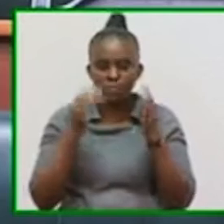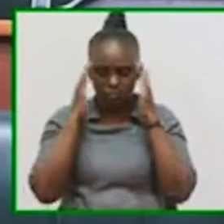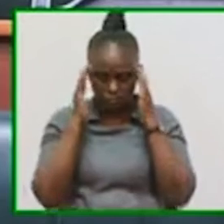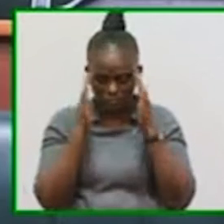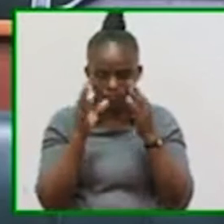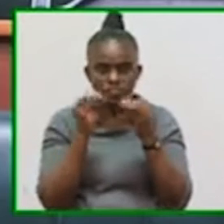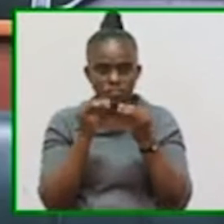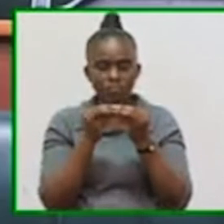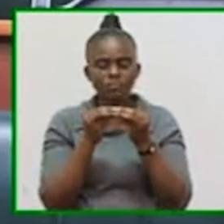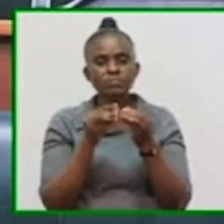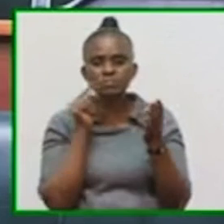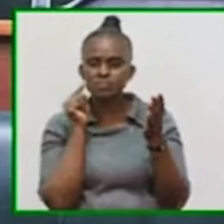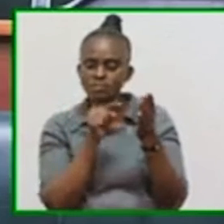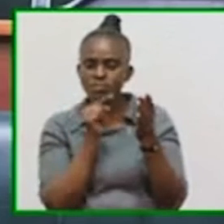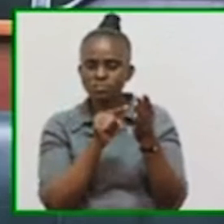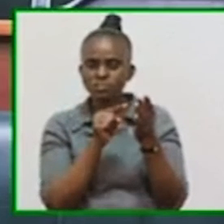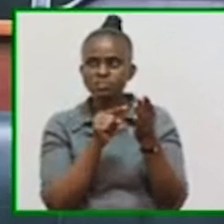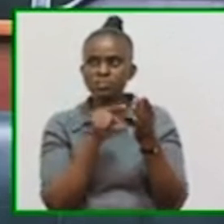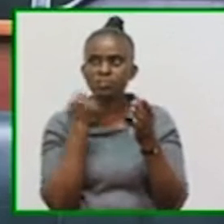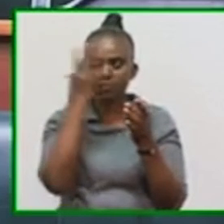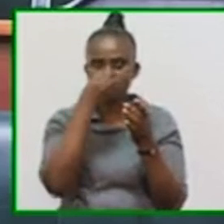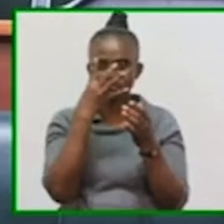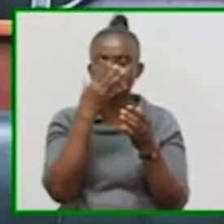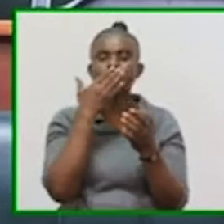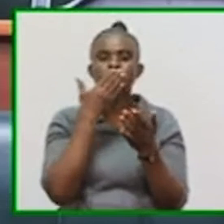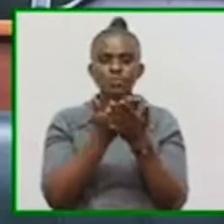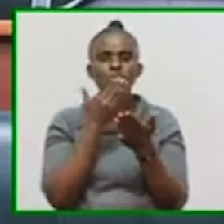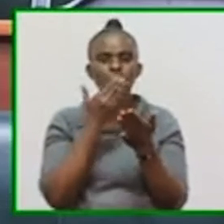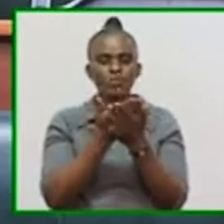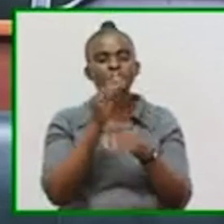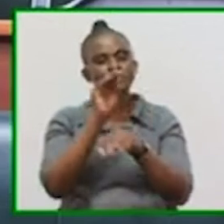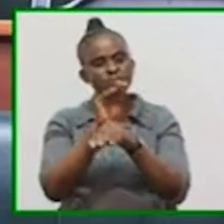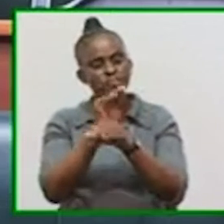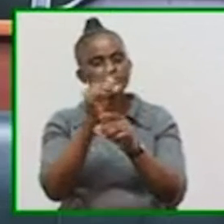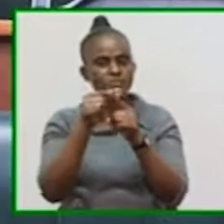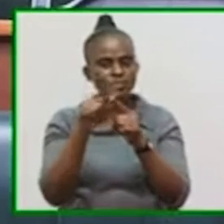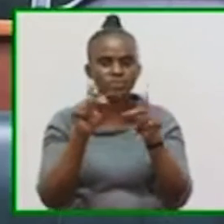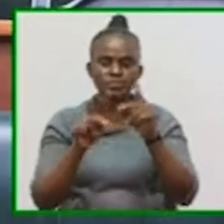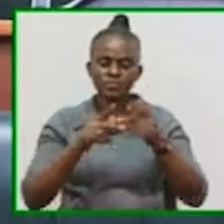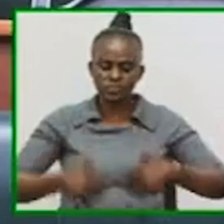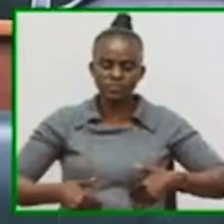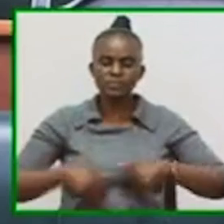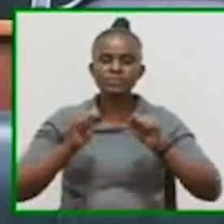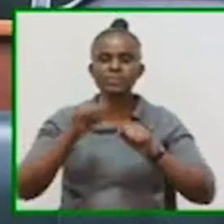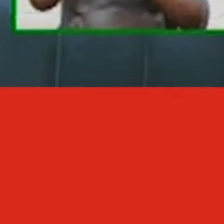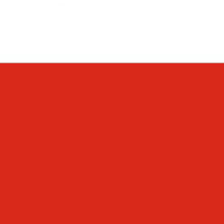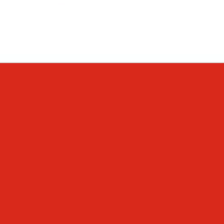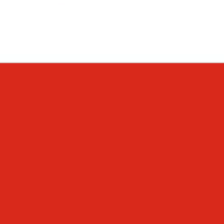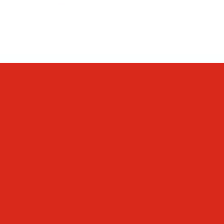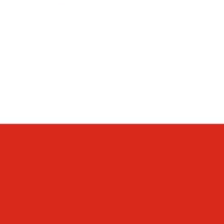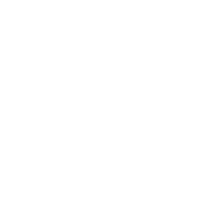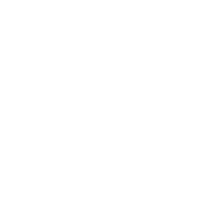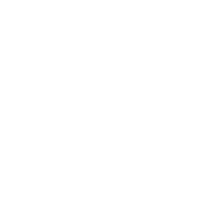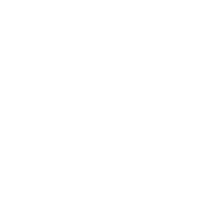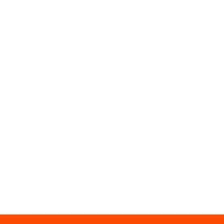on putting the gospel, beautiful words, so that young people can understand and adhere to it. Thank you.